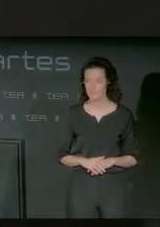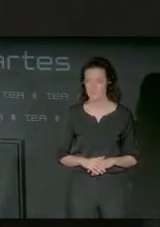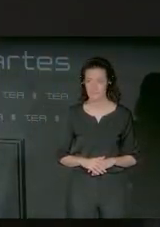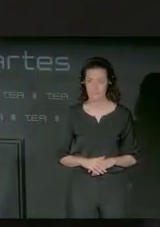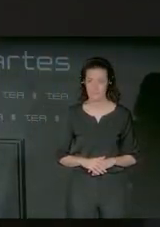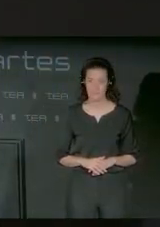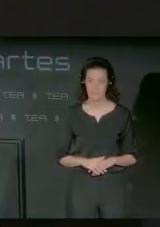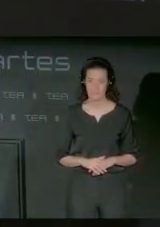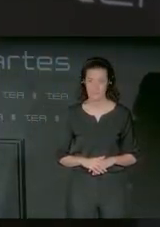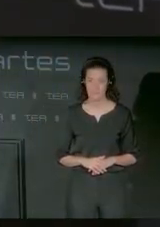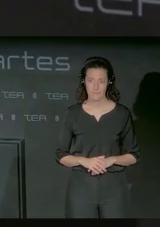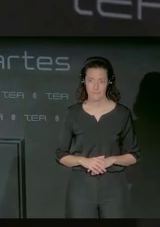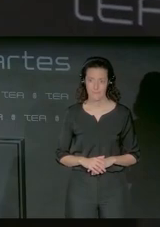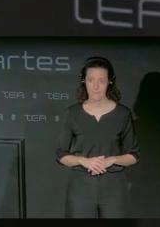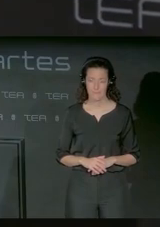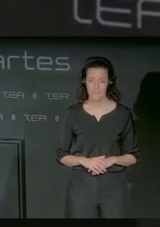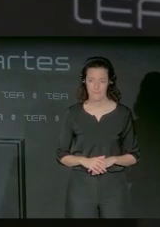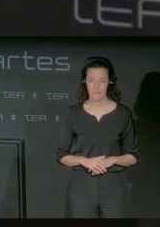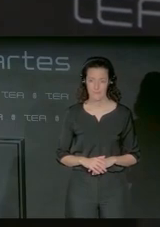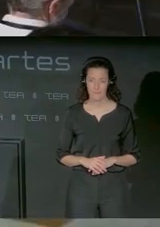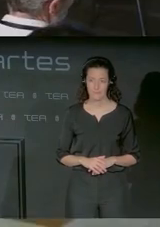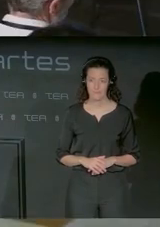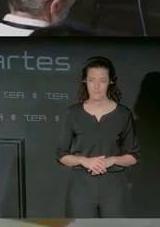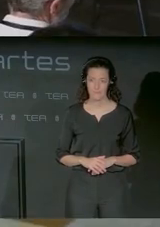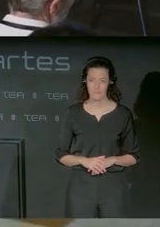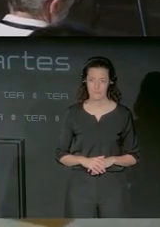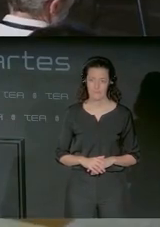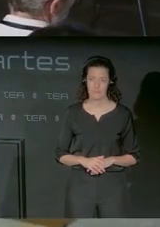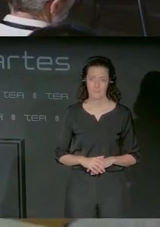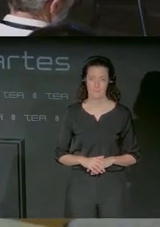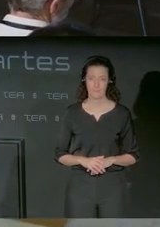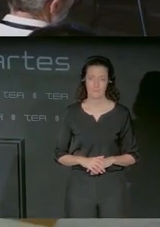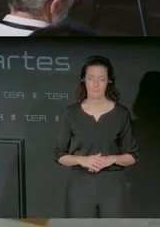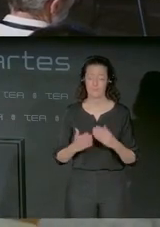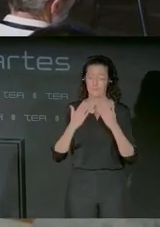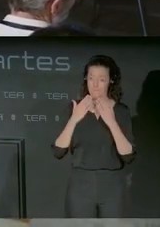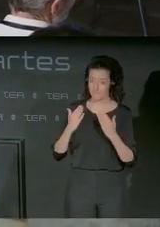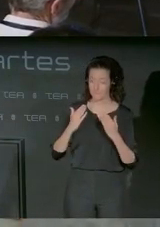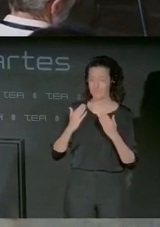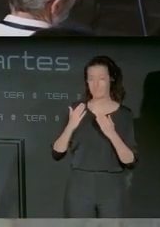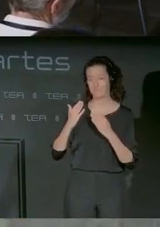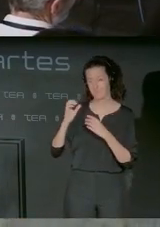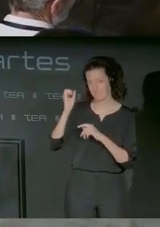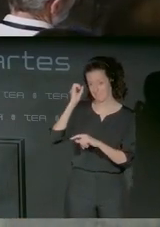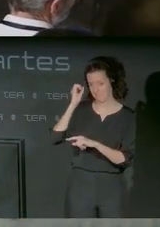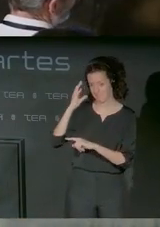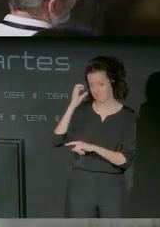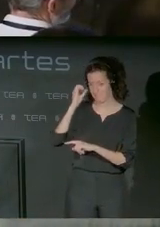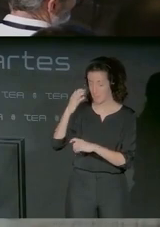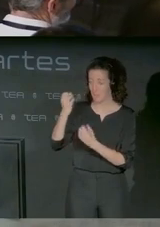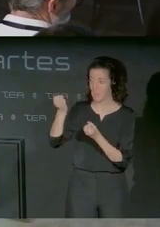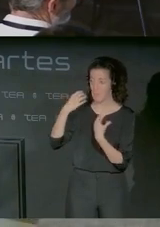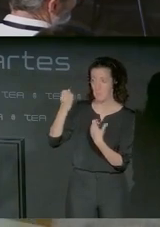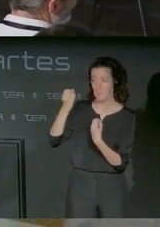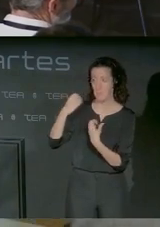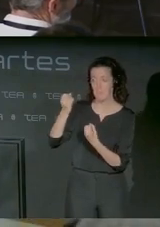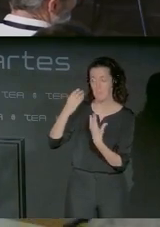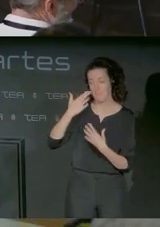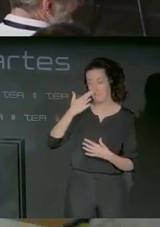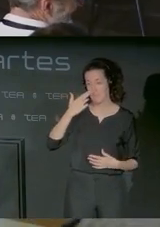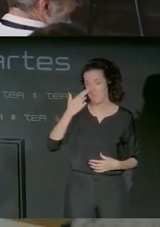Well, hello. Thank you so much for the presentation. It has been quite insightful. I have many questions, but I'm going to do just